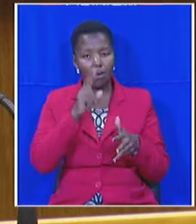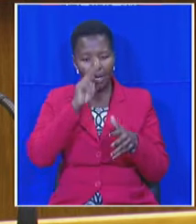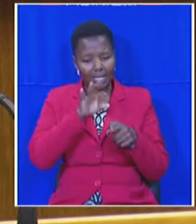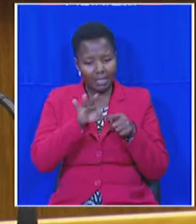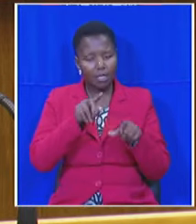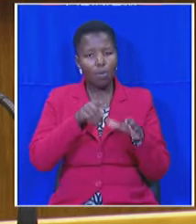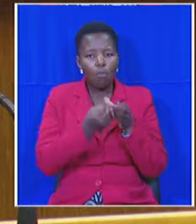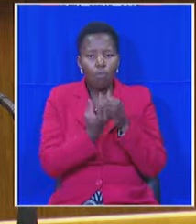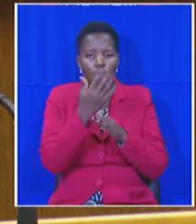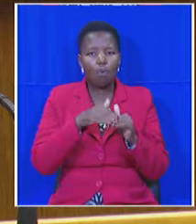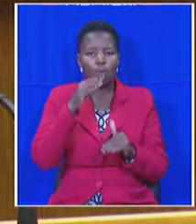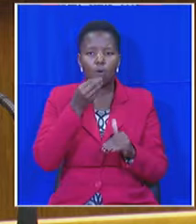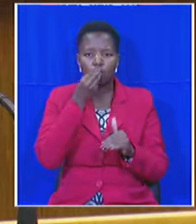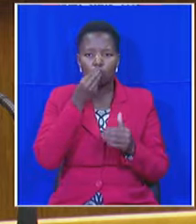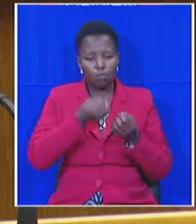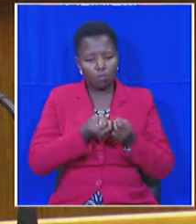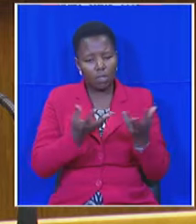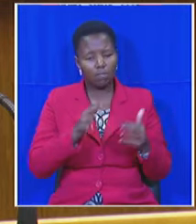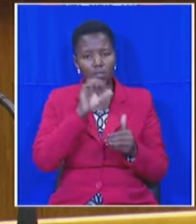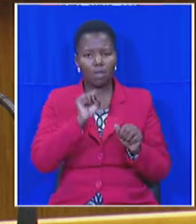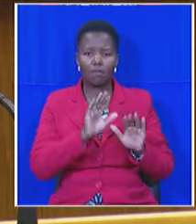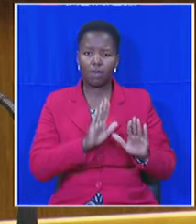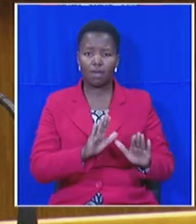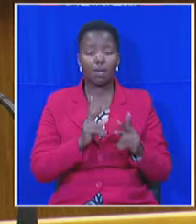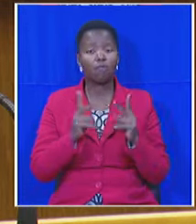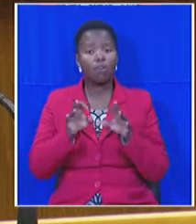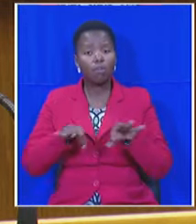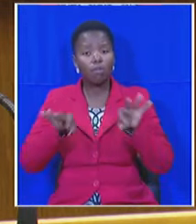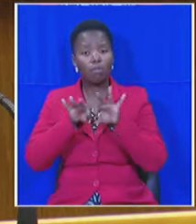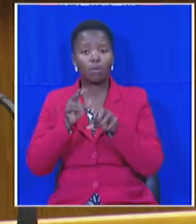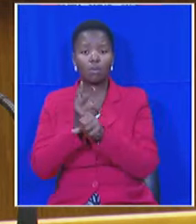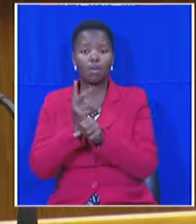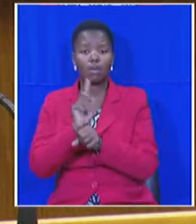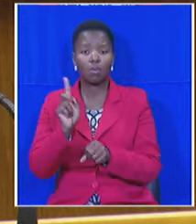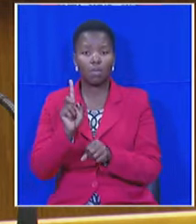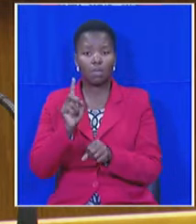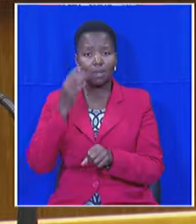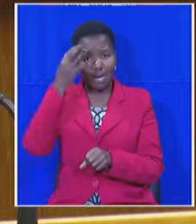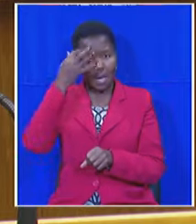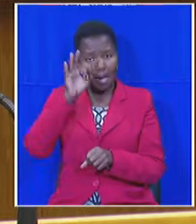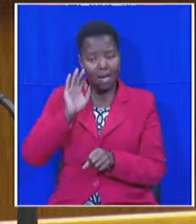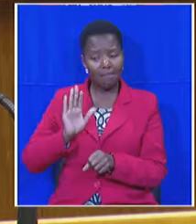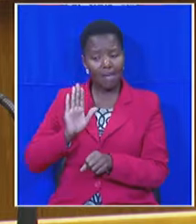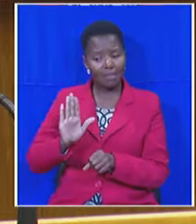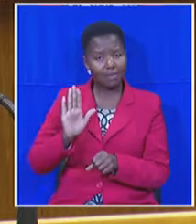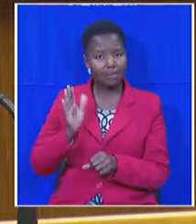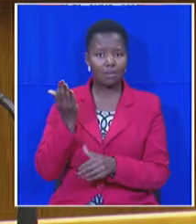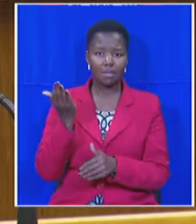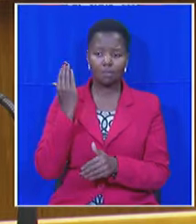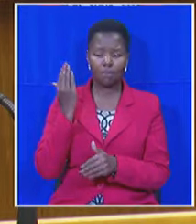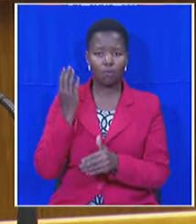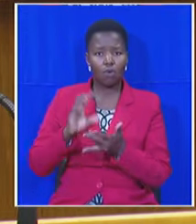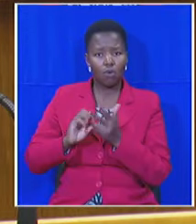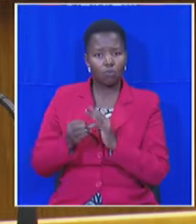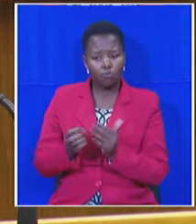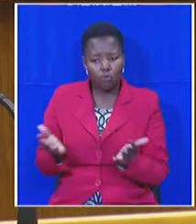le dijo mo South Africa. Ye botlhokwa ke gore re leboga le gore mmušo o ile wa elevator